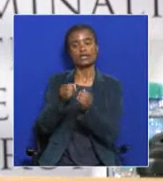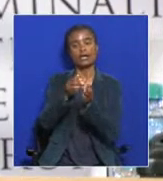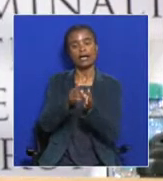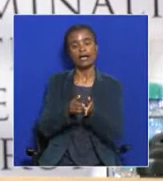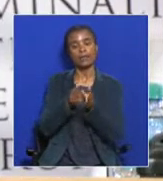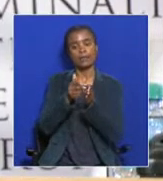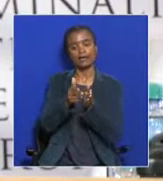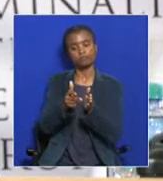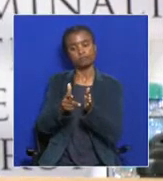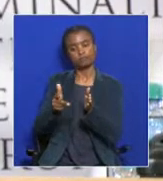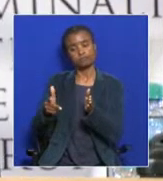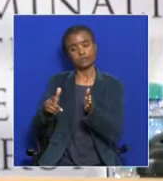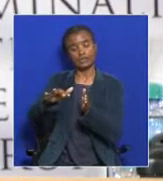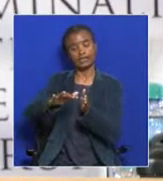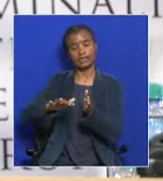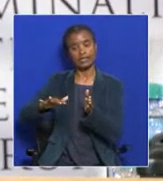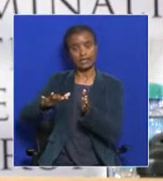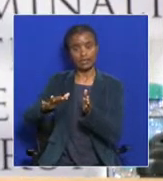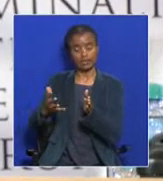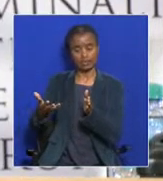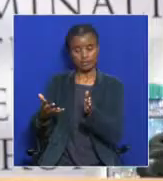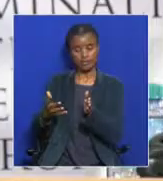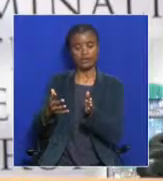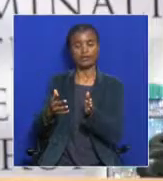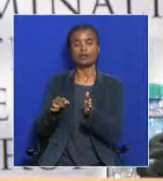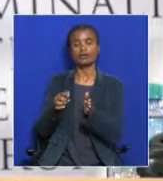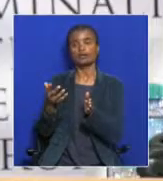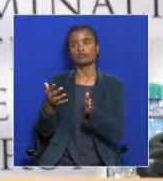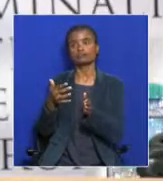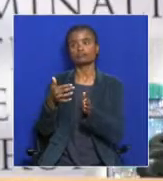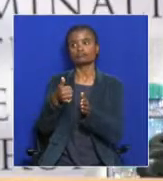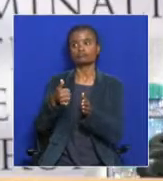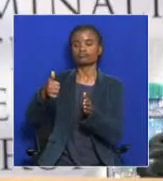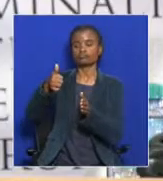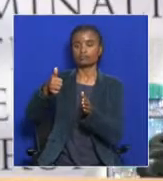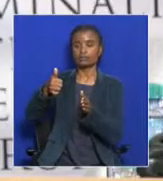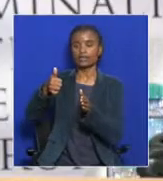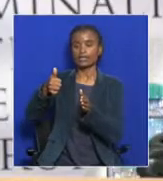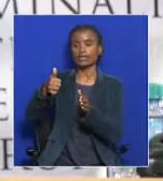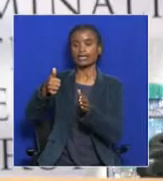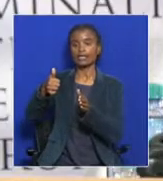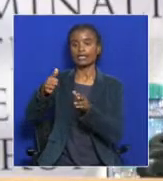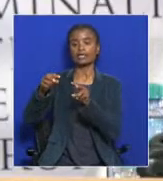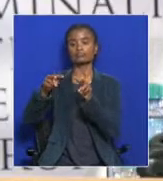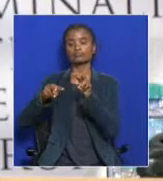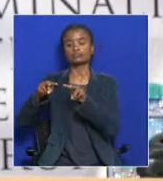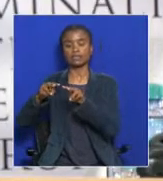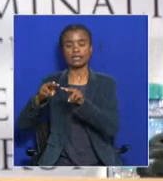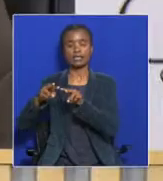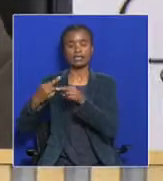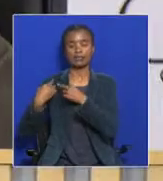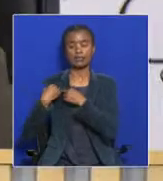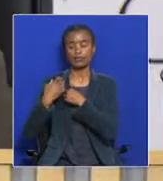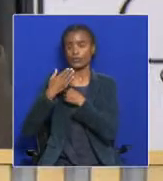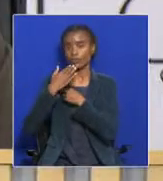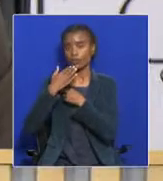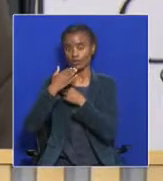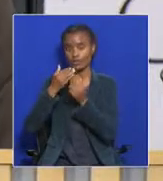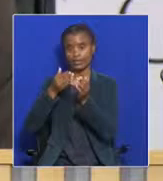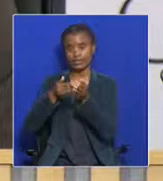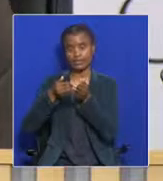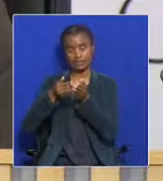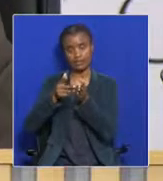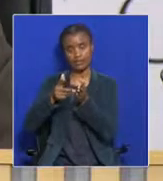whose jurisdiction or in whose area the Durban Harbour Police have jurisdiction. Yes. We have accepted